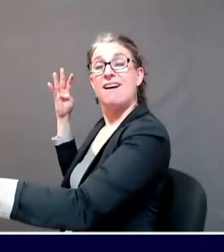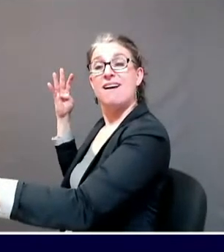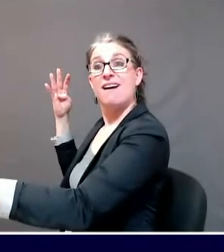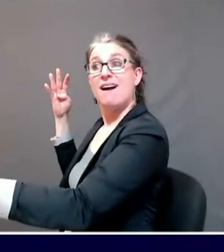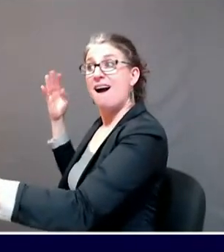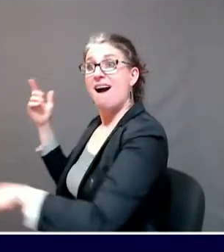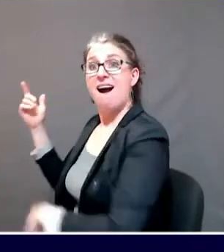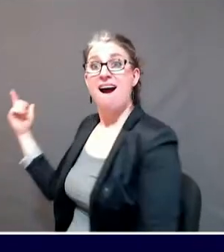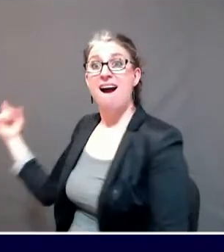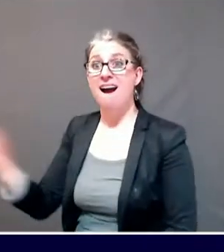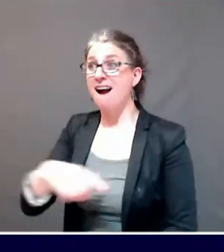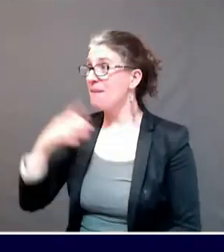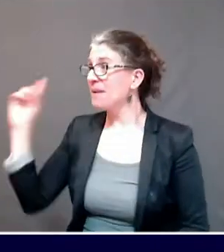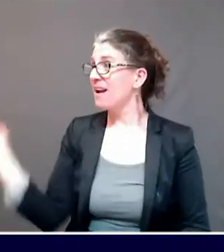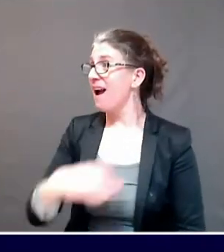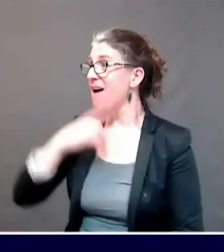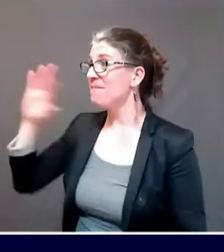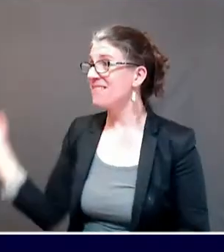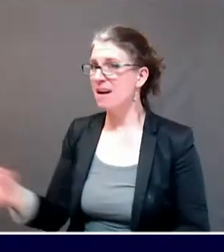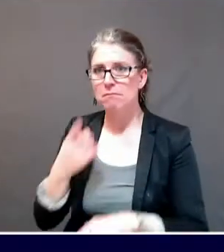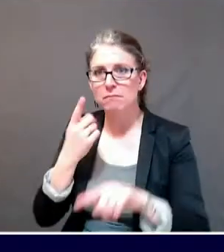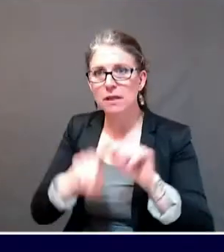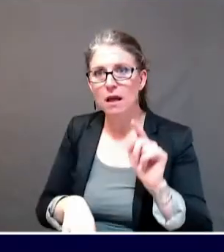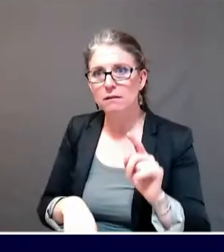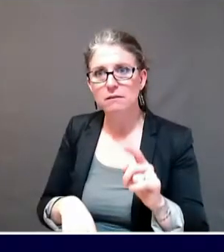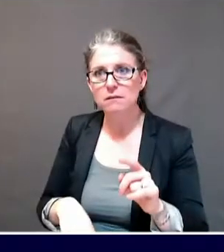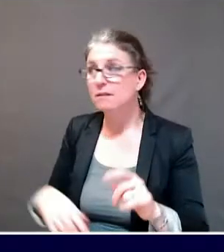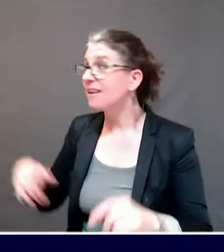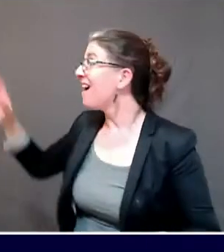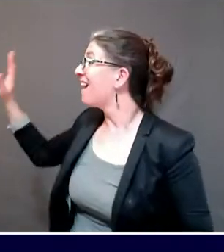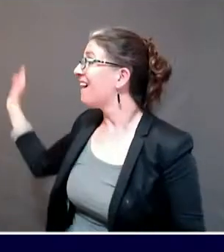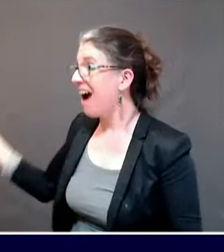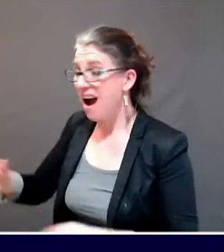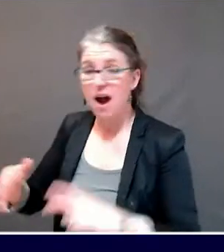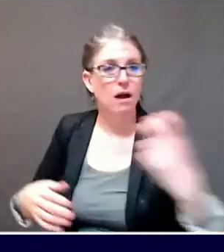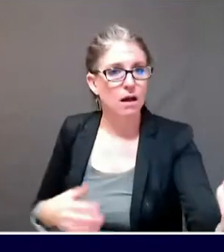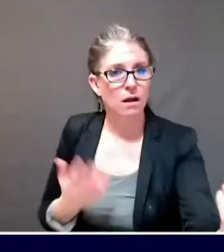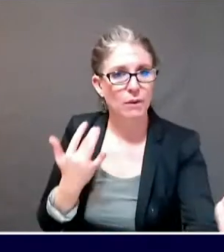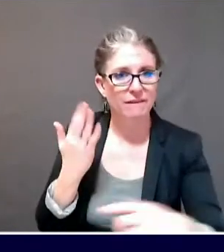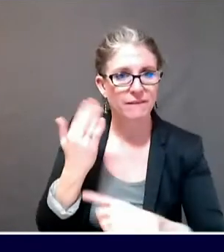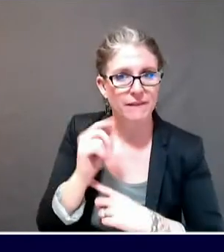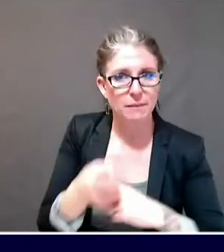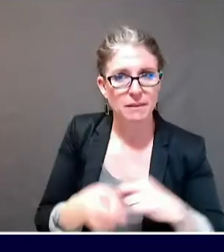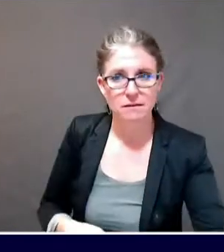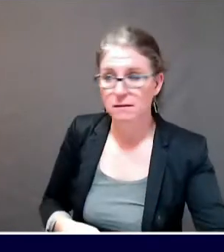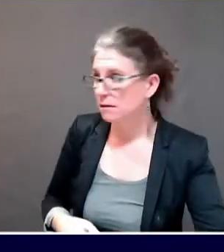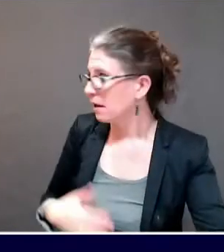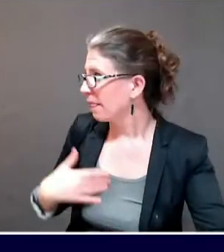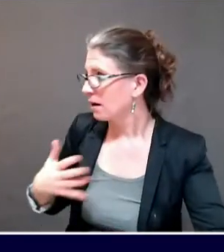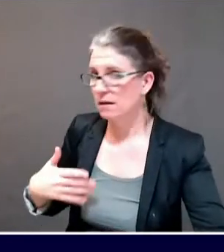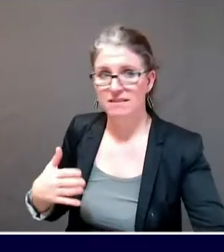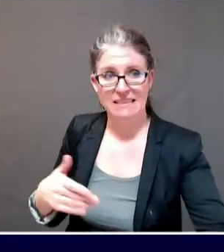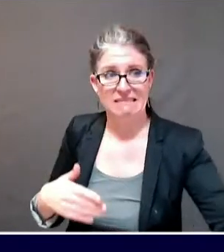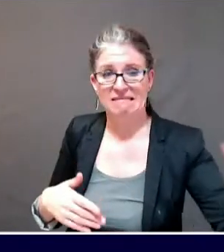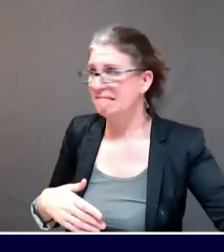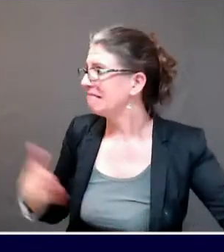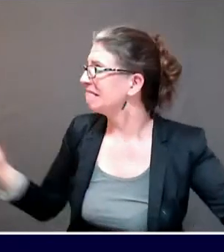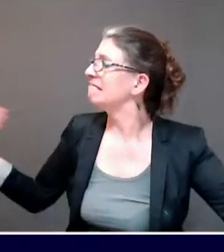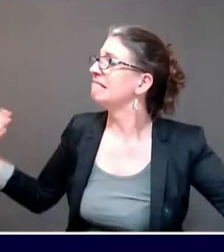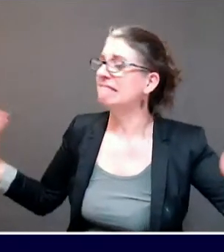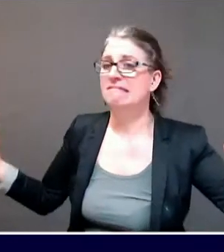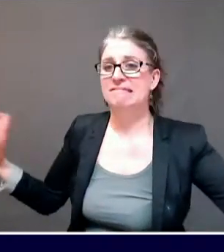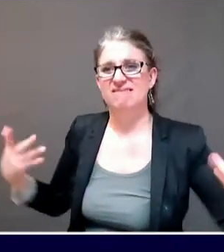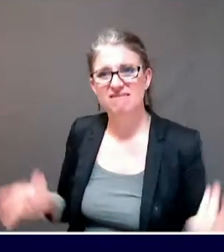completely undermines the purpose of asking folks to come get vaccinated. So we've got to be extra solicitous about some of these